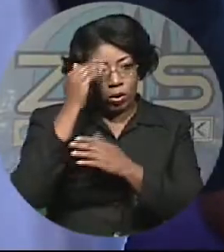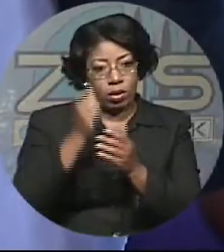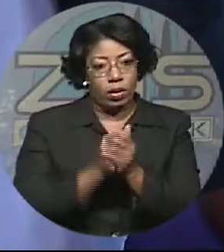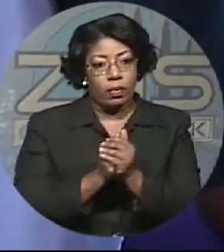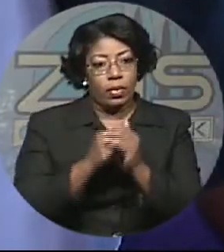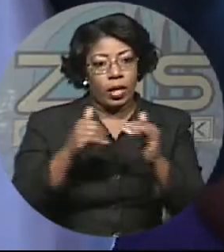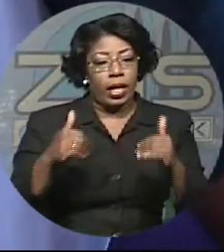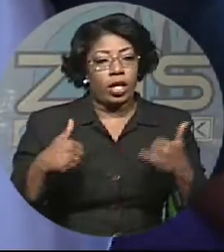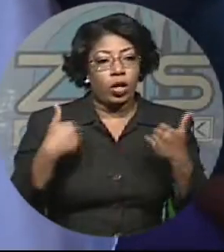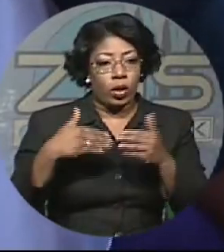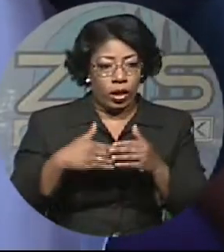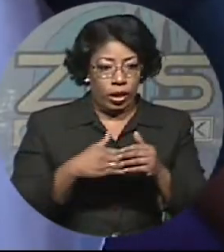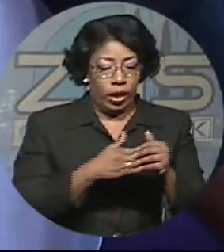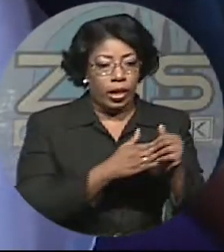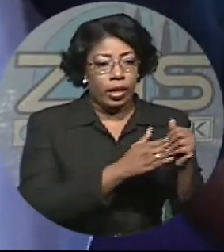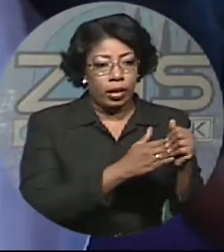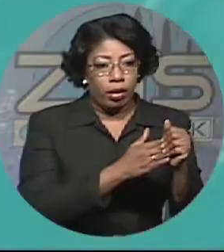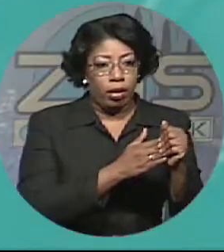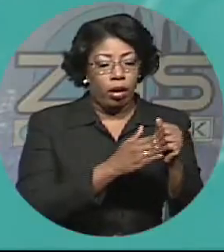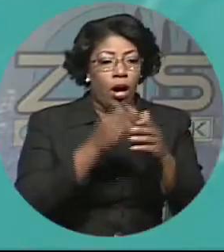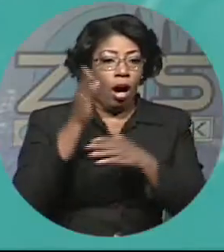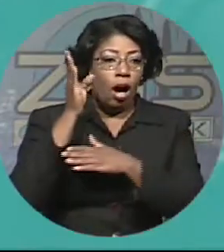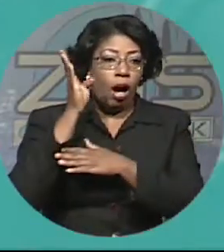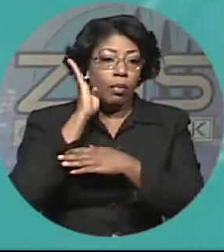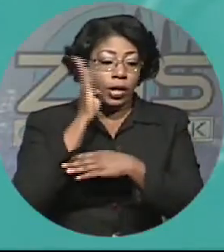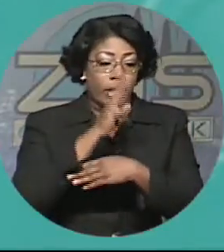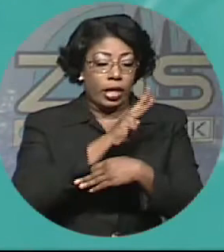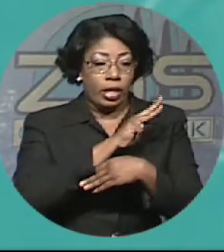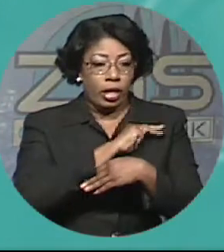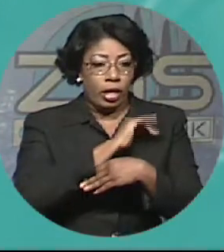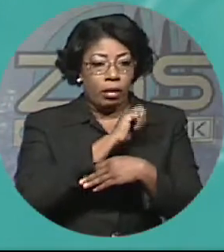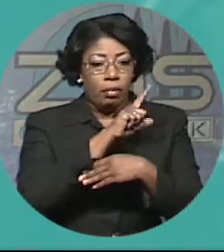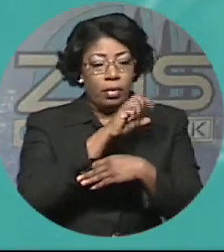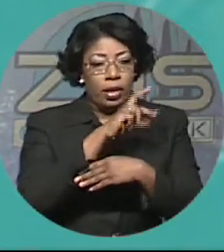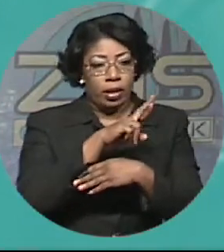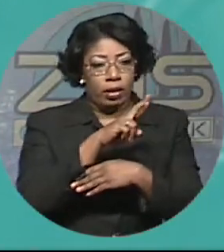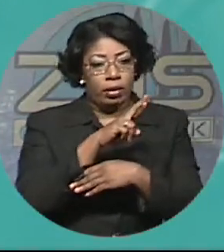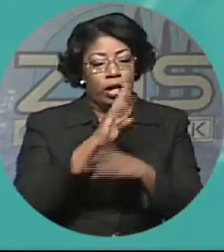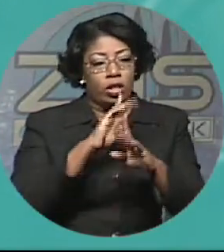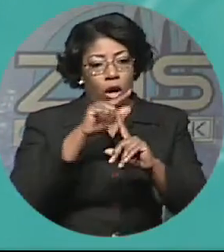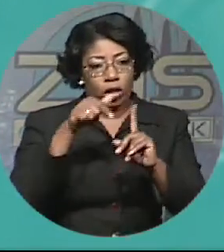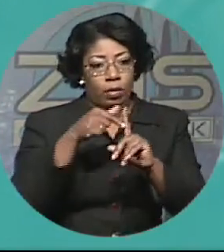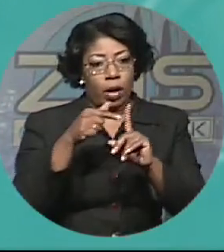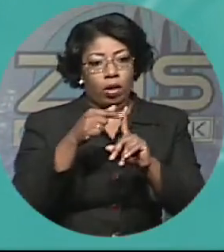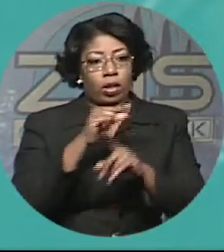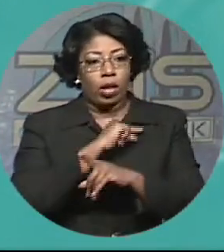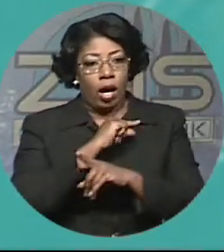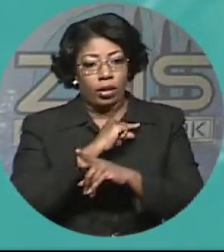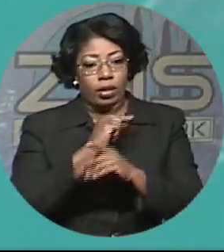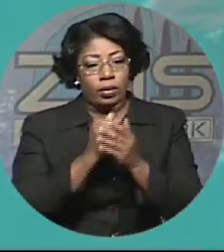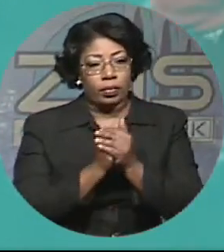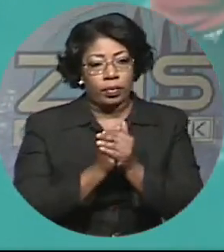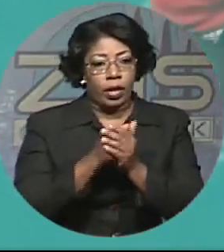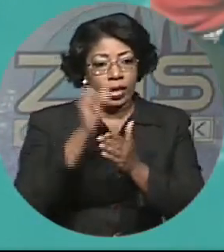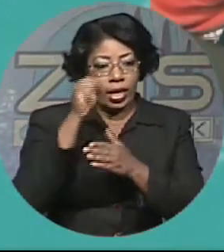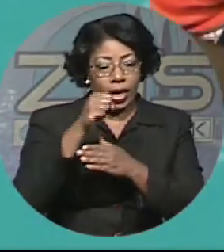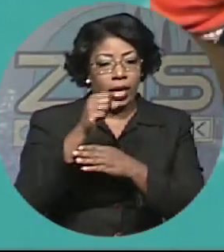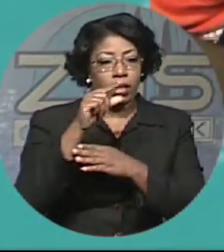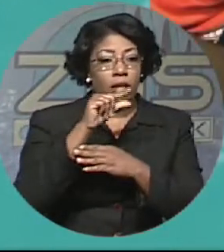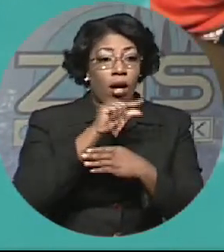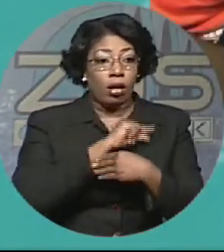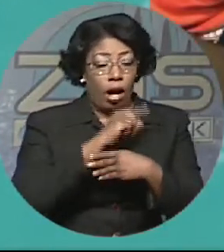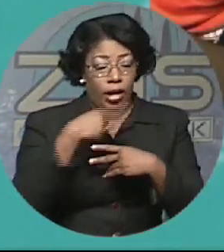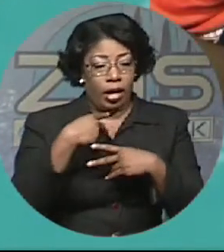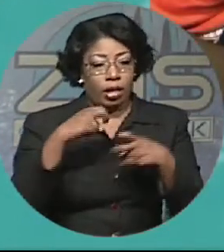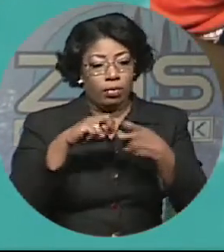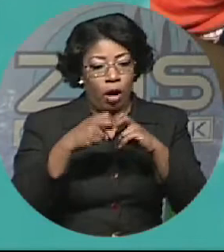leader at Trinity City of Praise, Brittany Miller, says despite Gardner's troubled past, he came back to church. She says he had a big heart and appeared